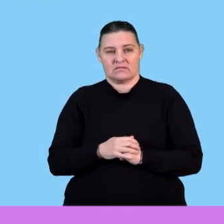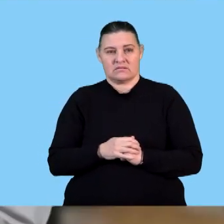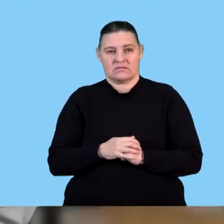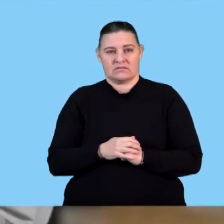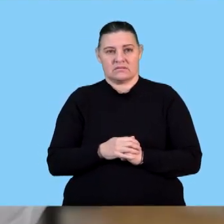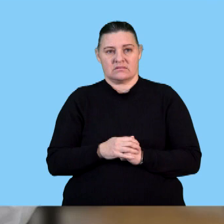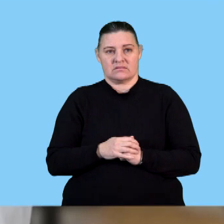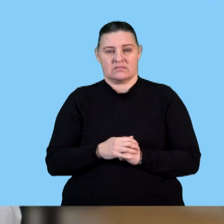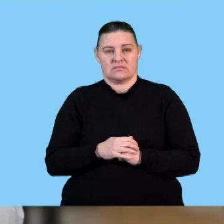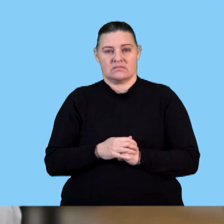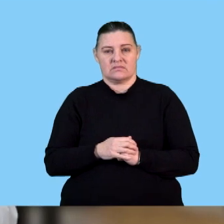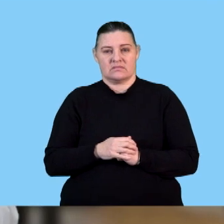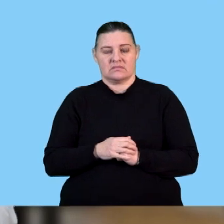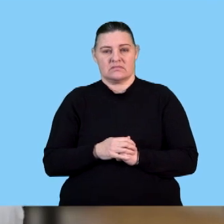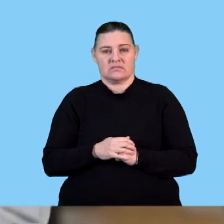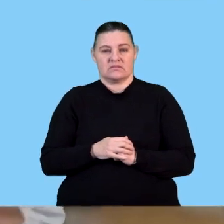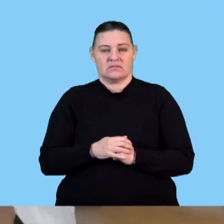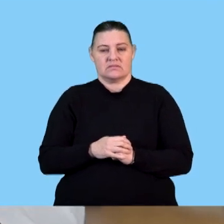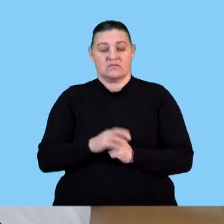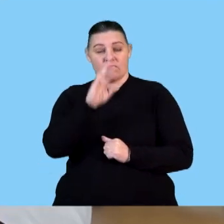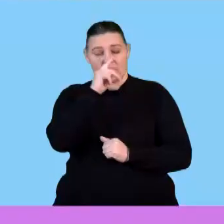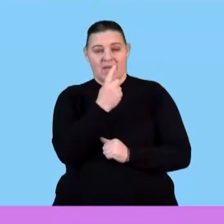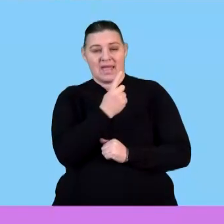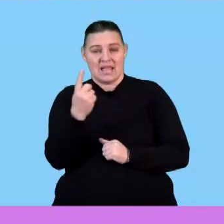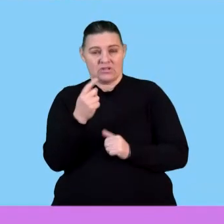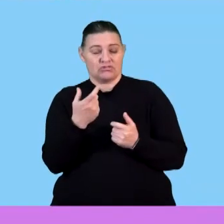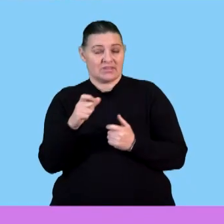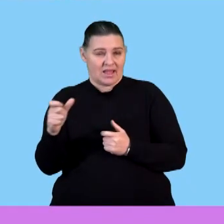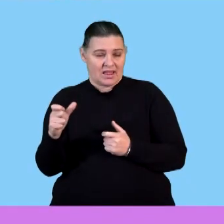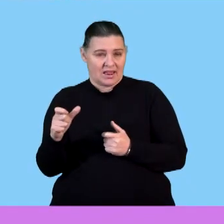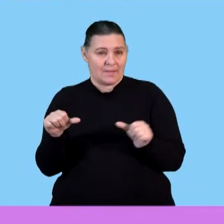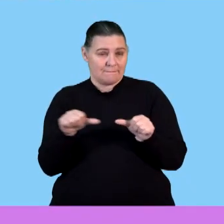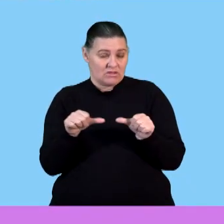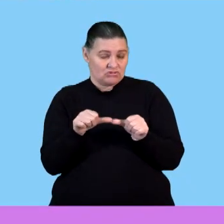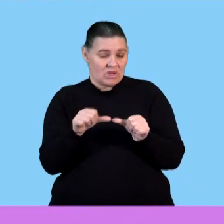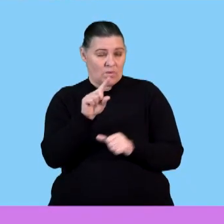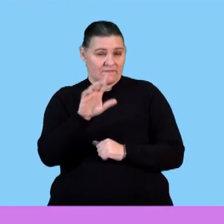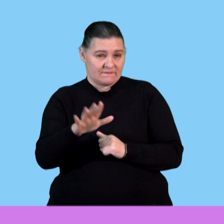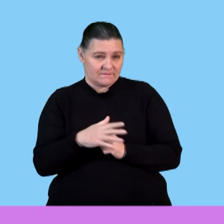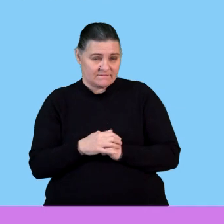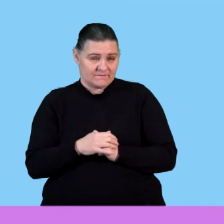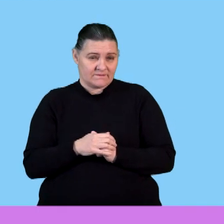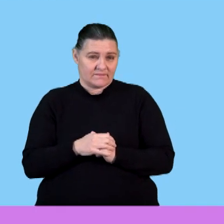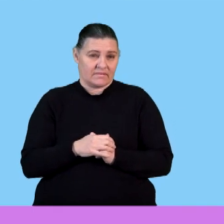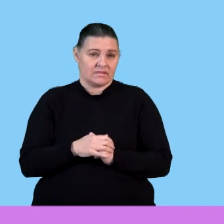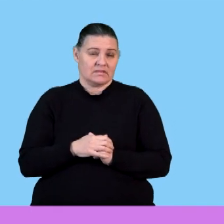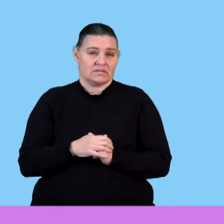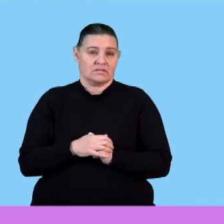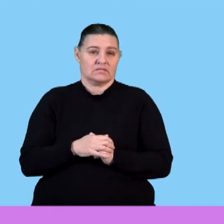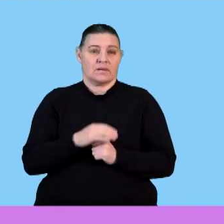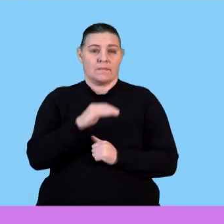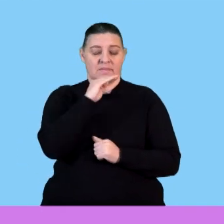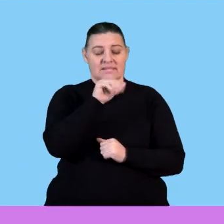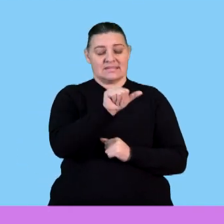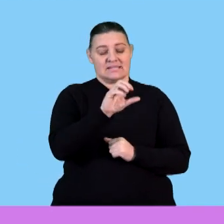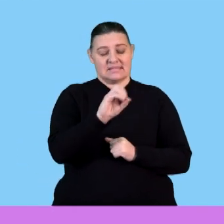in terms of it laying across the floor. So if I think about it, the 4 tiles long will be the length, and the 2 tiles high would